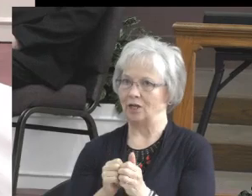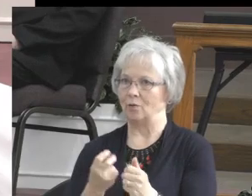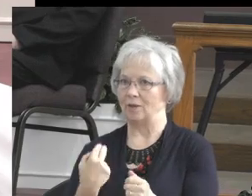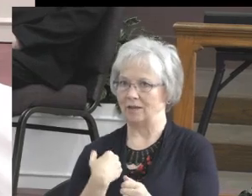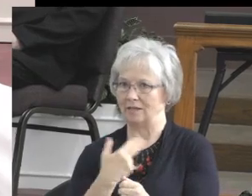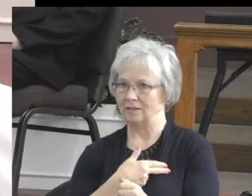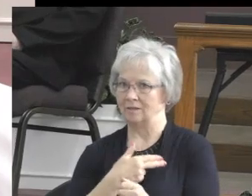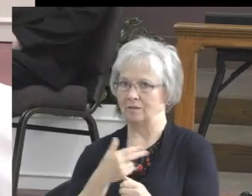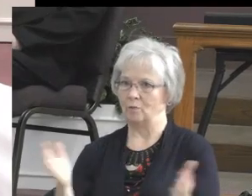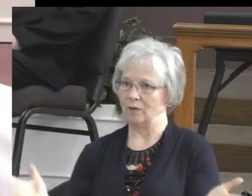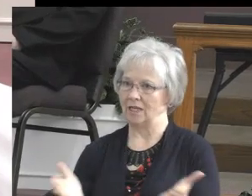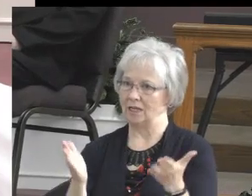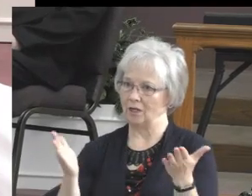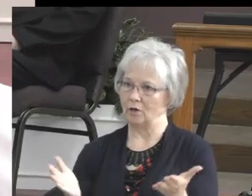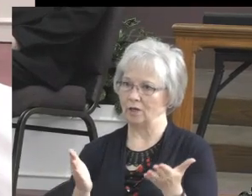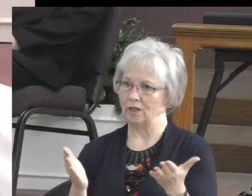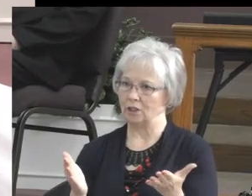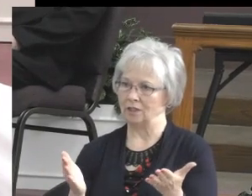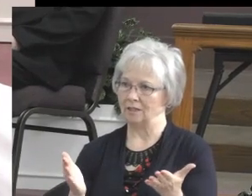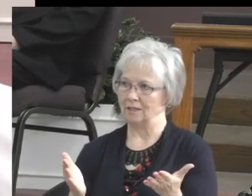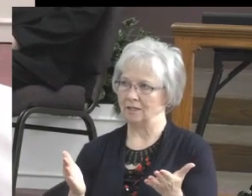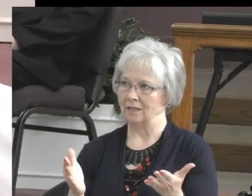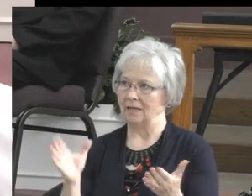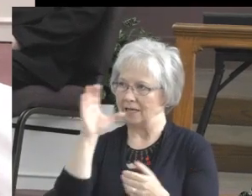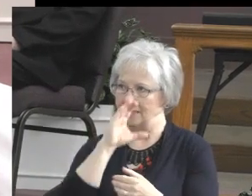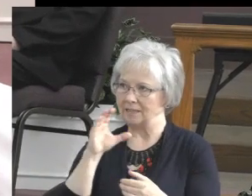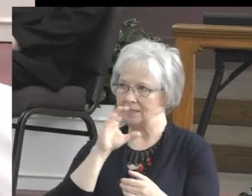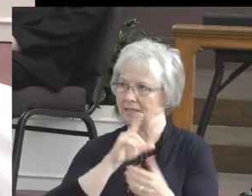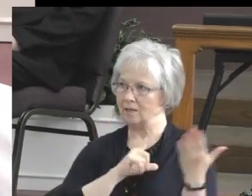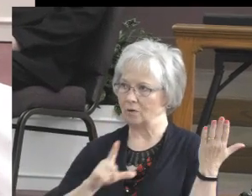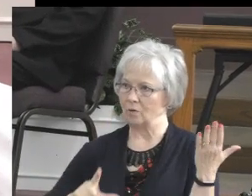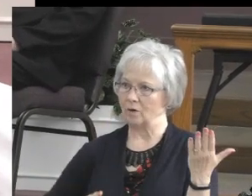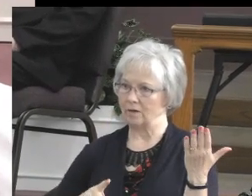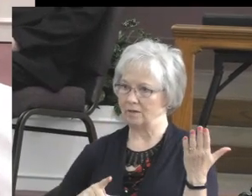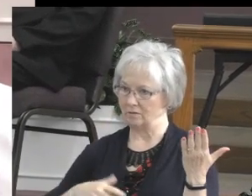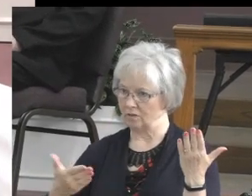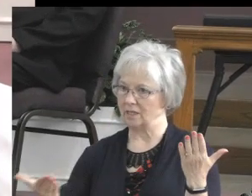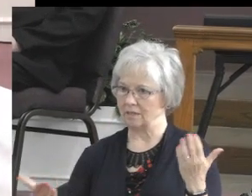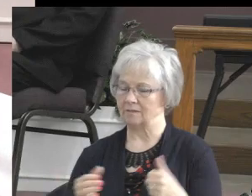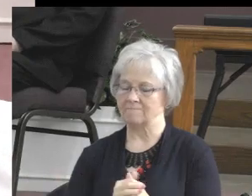can be encouraging and seek the Lord in those things.